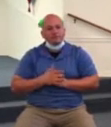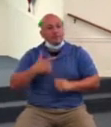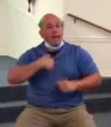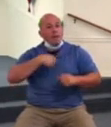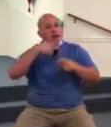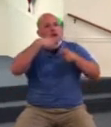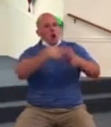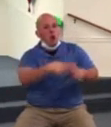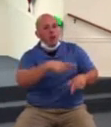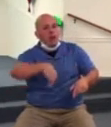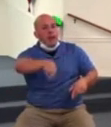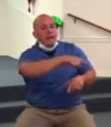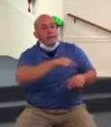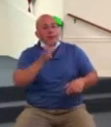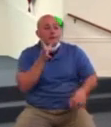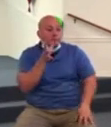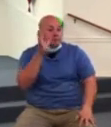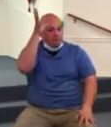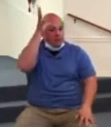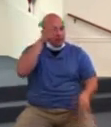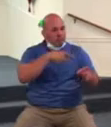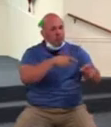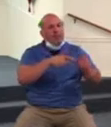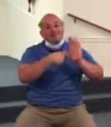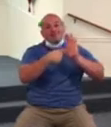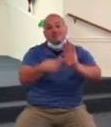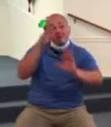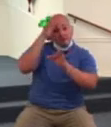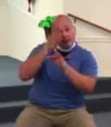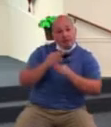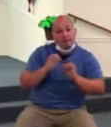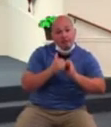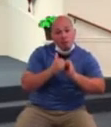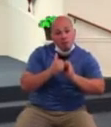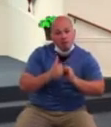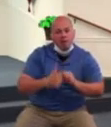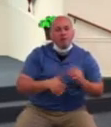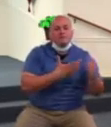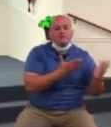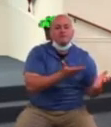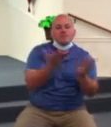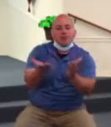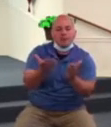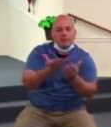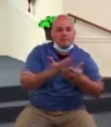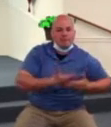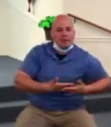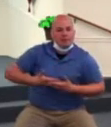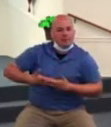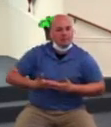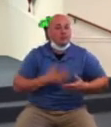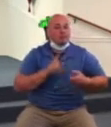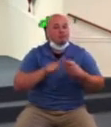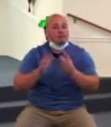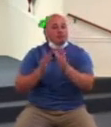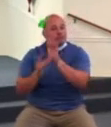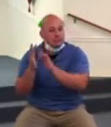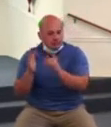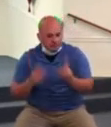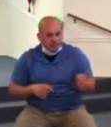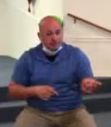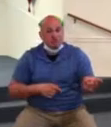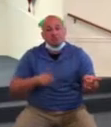These parents demonstrate their faith by bringing babies to Jesus. They